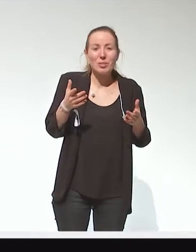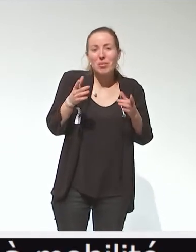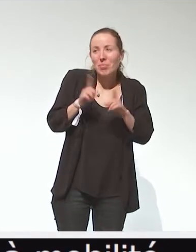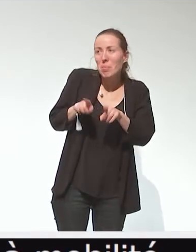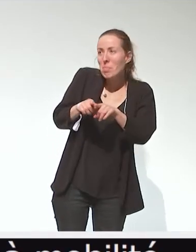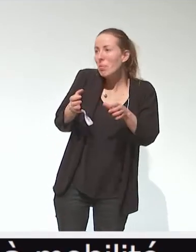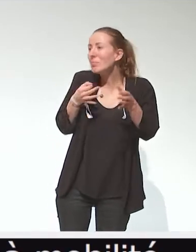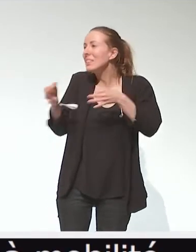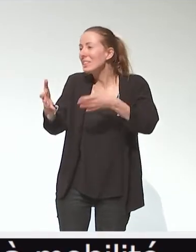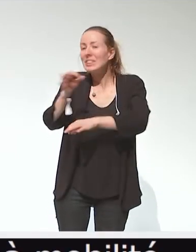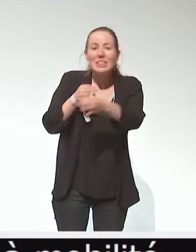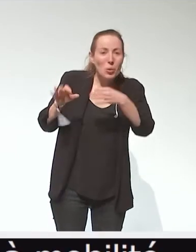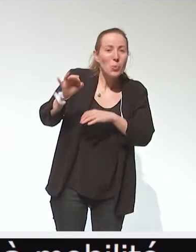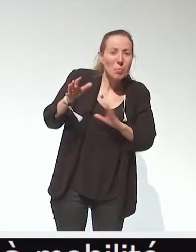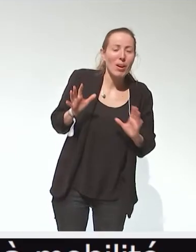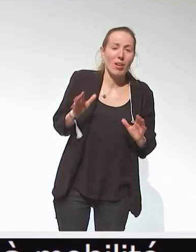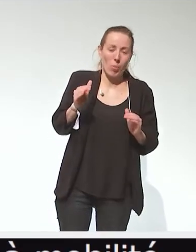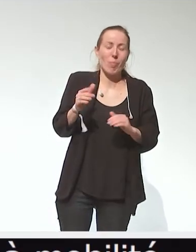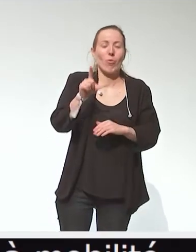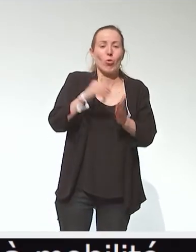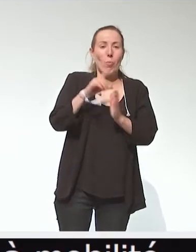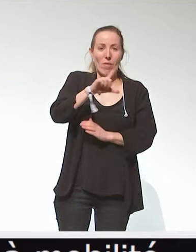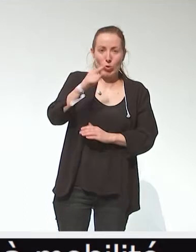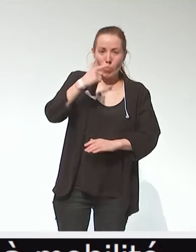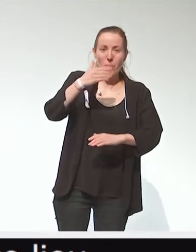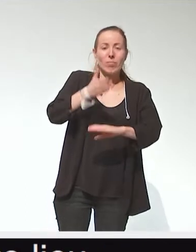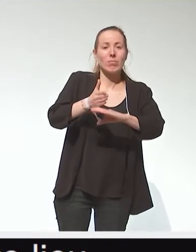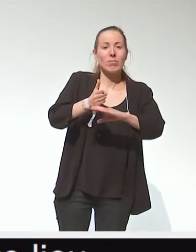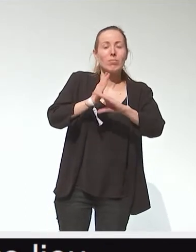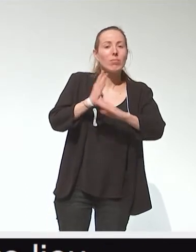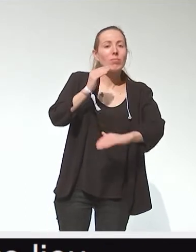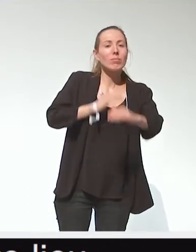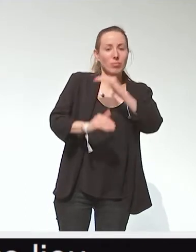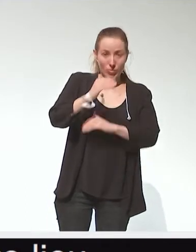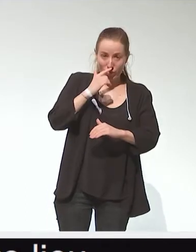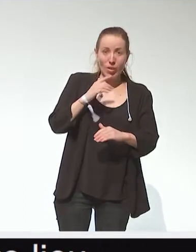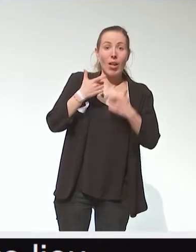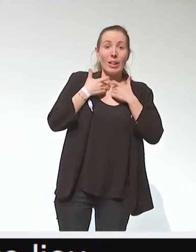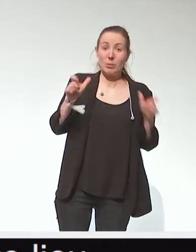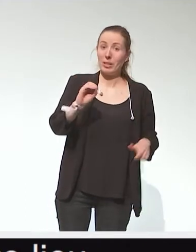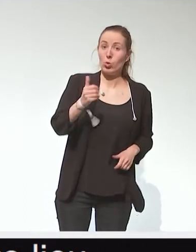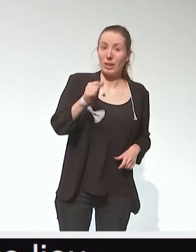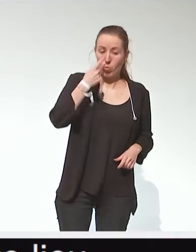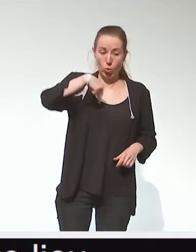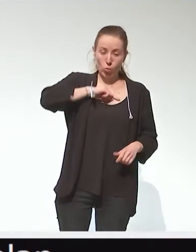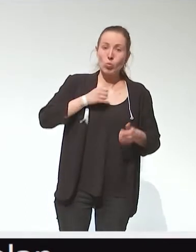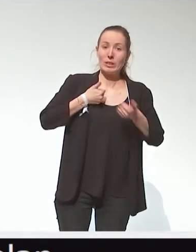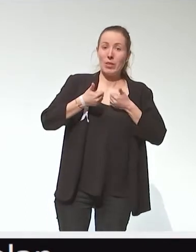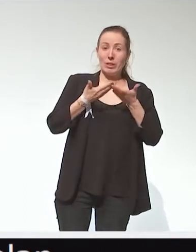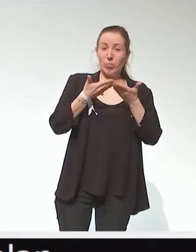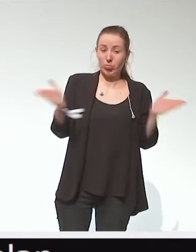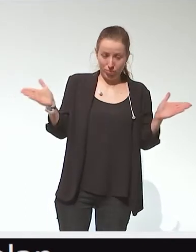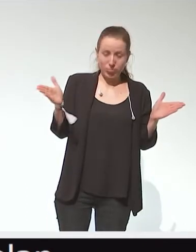so. And in 2000, we adopted an action plan that will enable to guarantee the